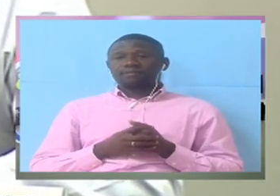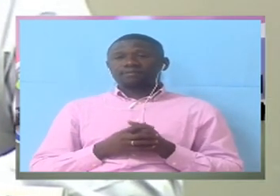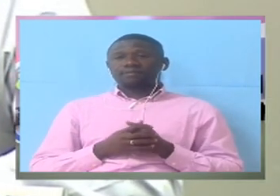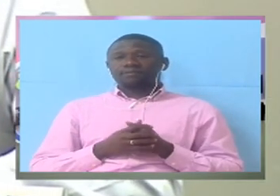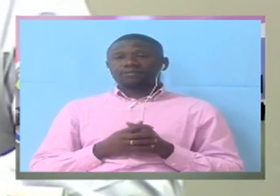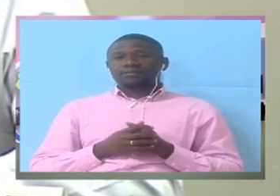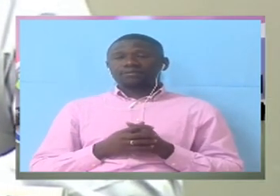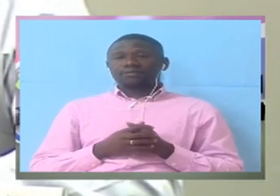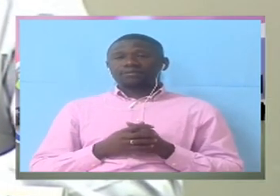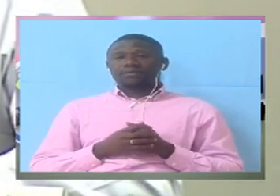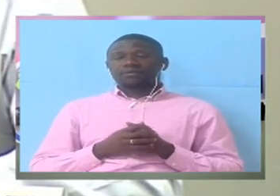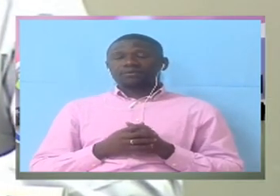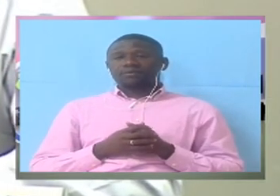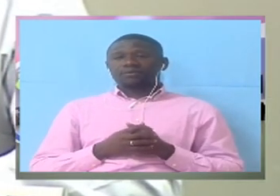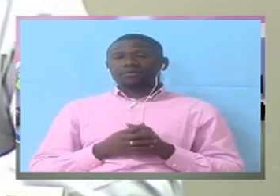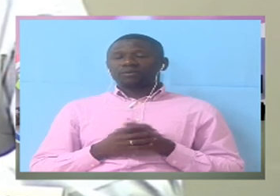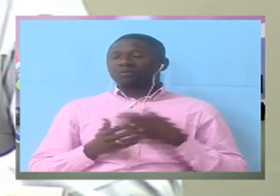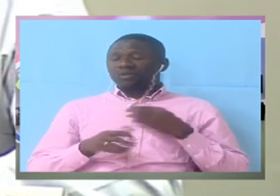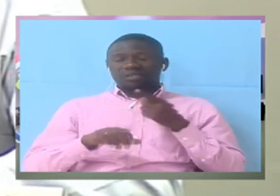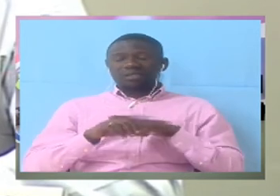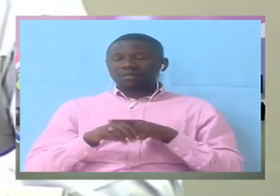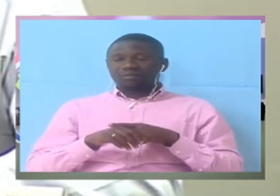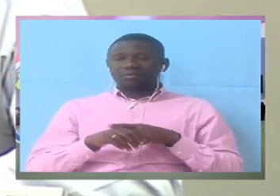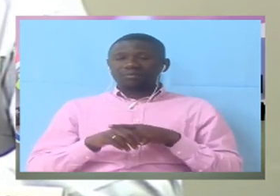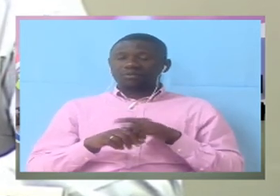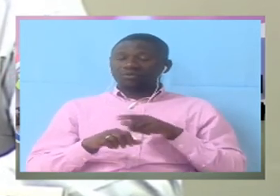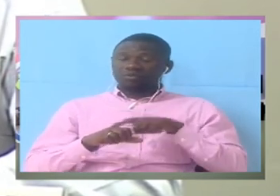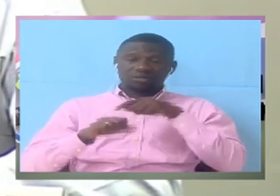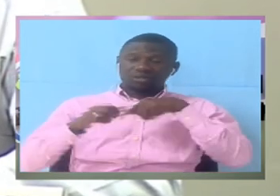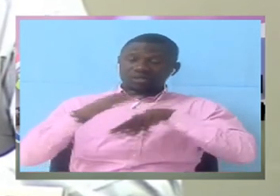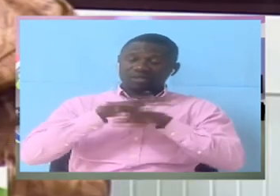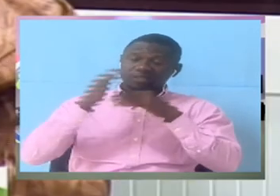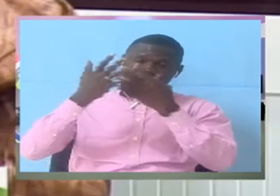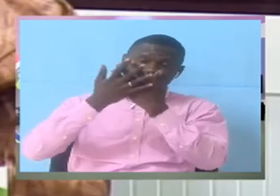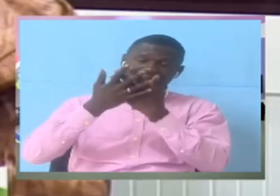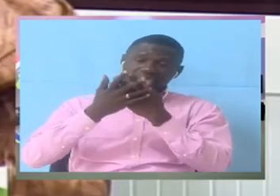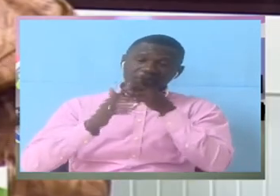While serving your sentence, were you ever